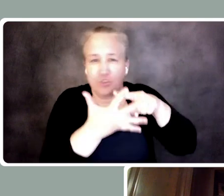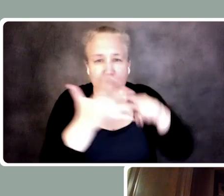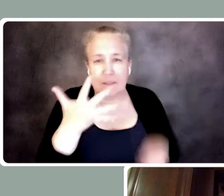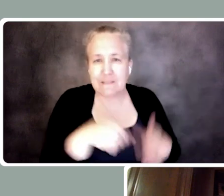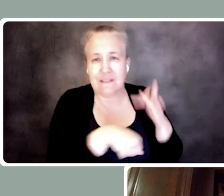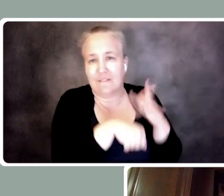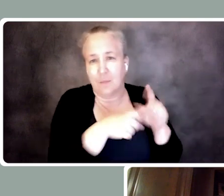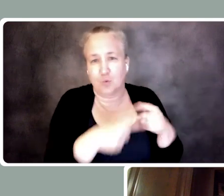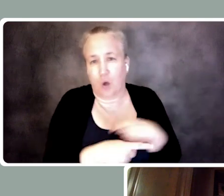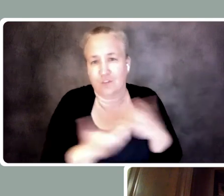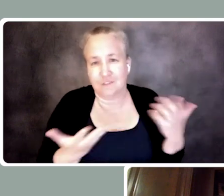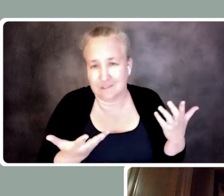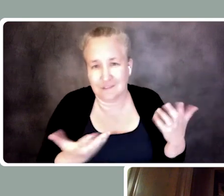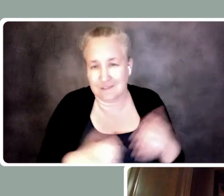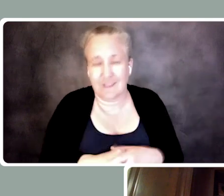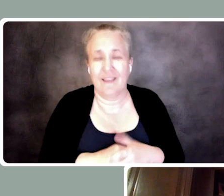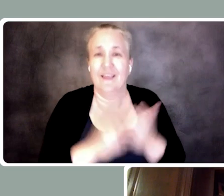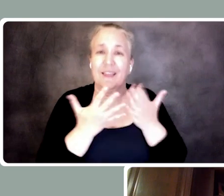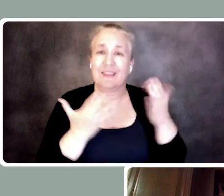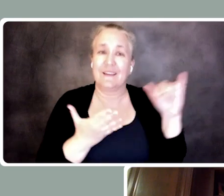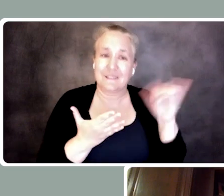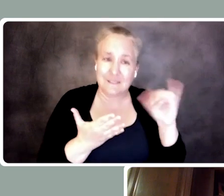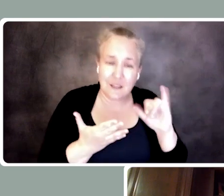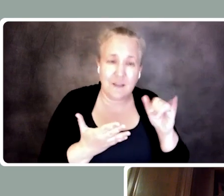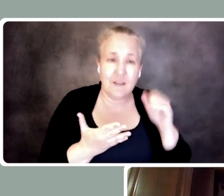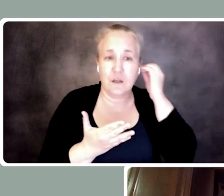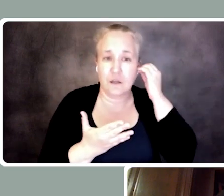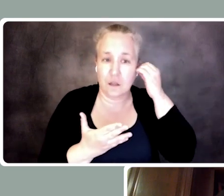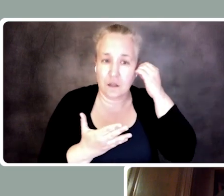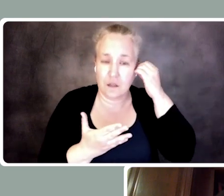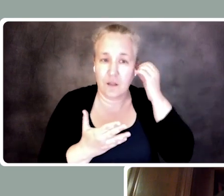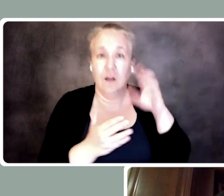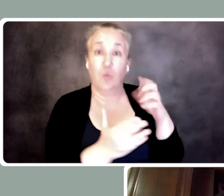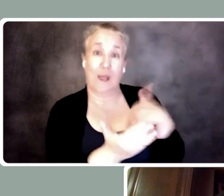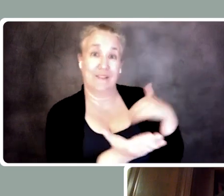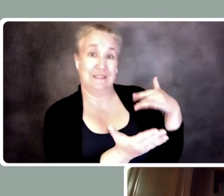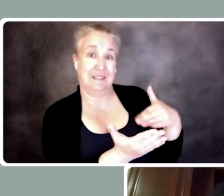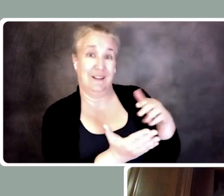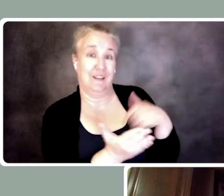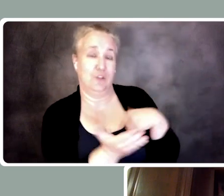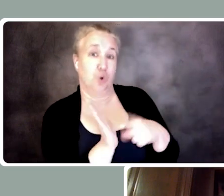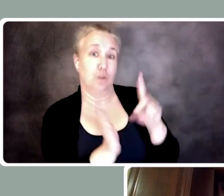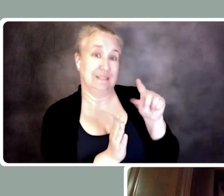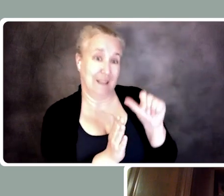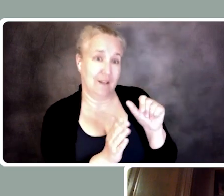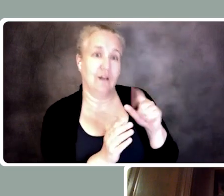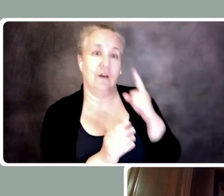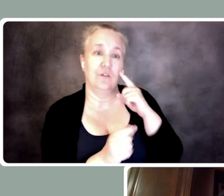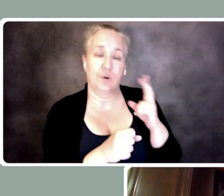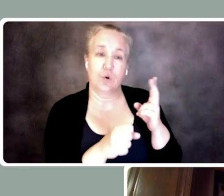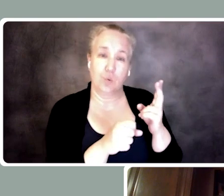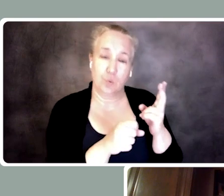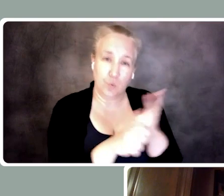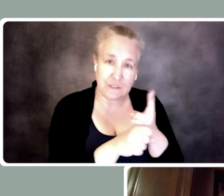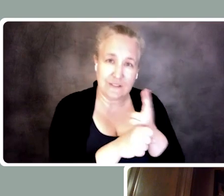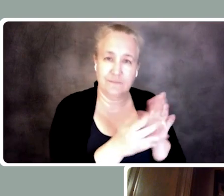to us. Things like, we looked at the maintain study, now there's data for using Kisqali after palbociclib.